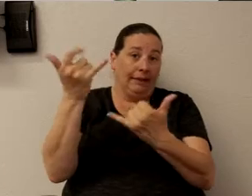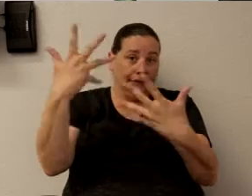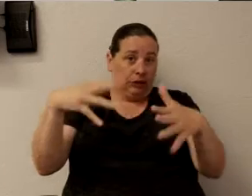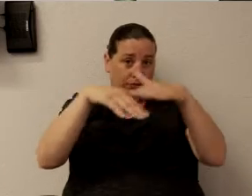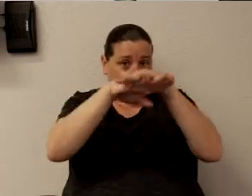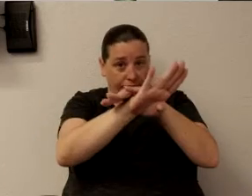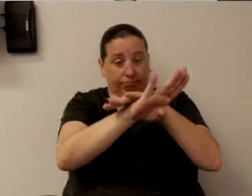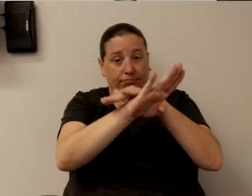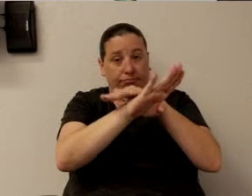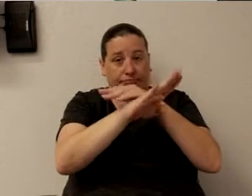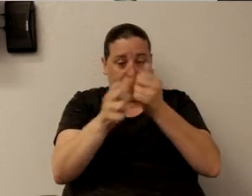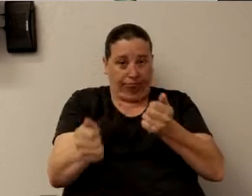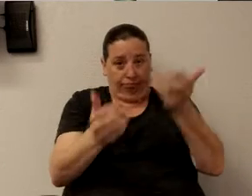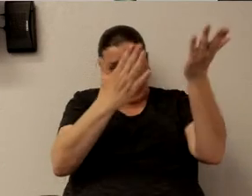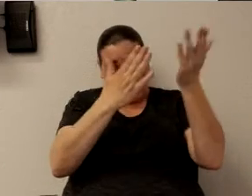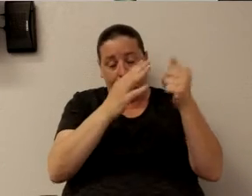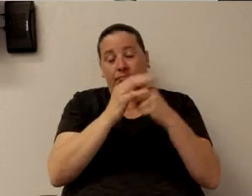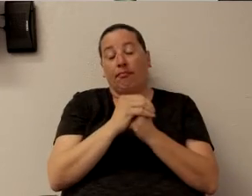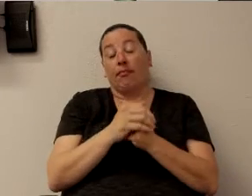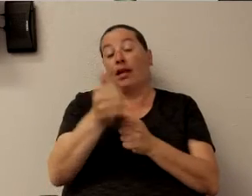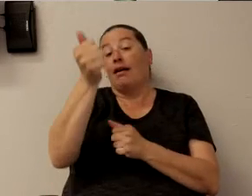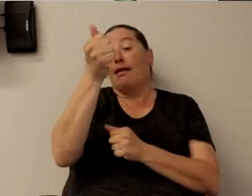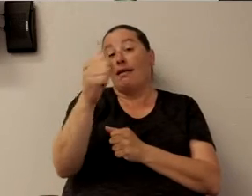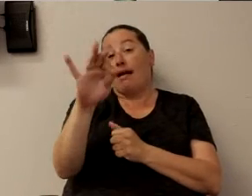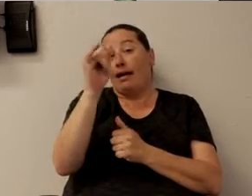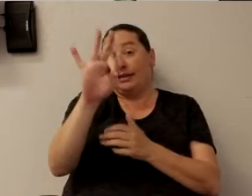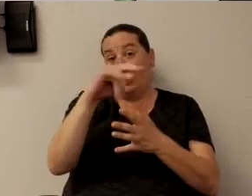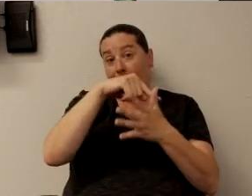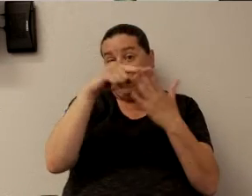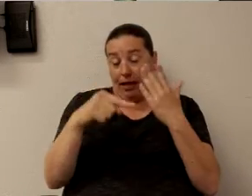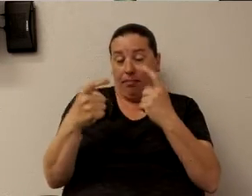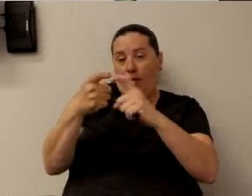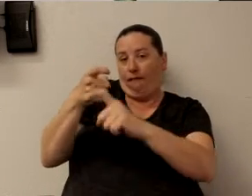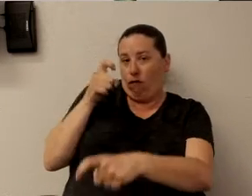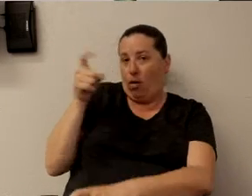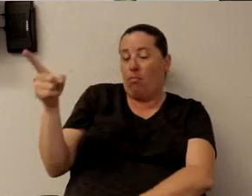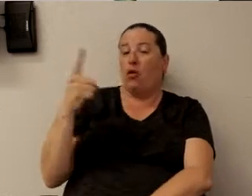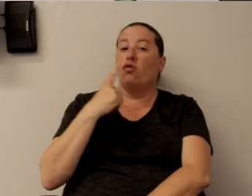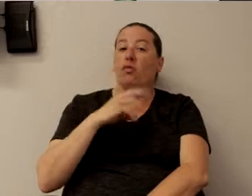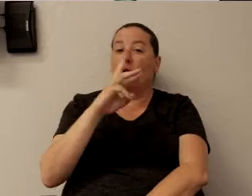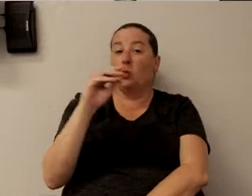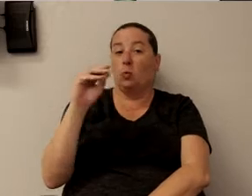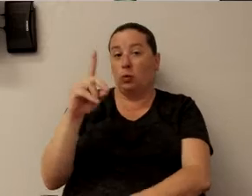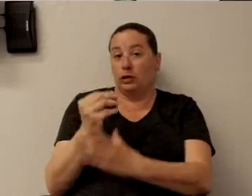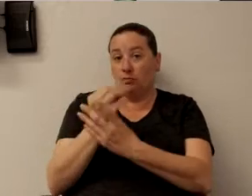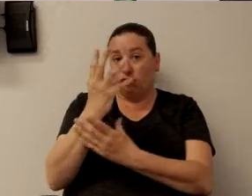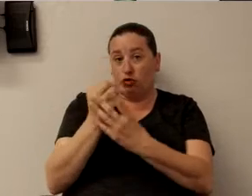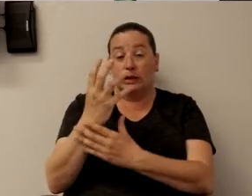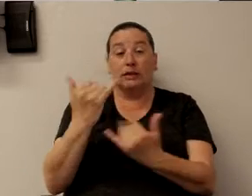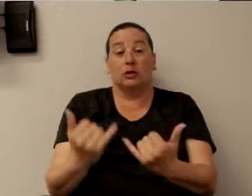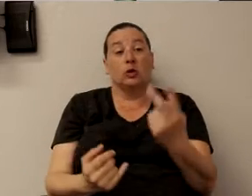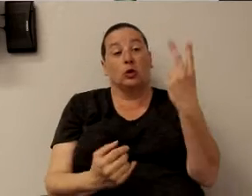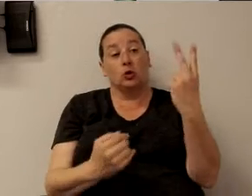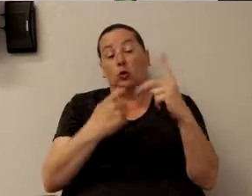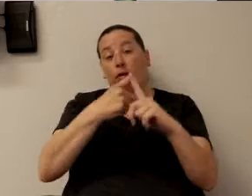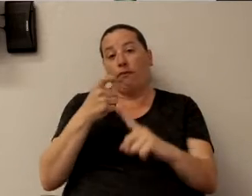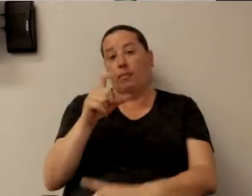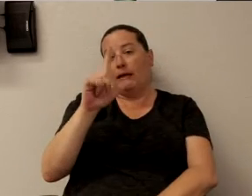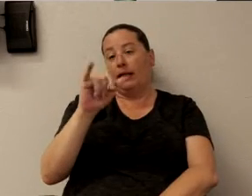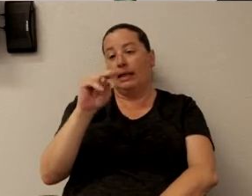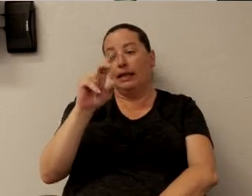as inpatients. 19 of them came from Redwood Springs, and 2 are now from Lindsay